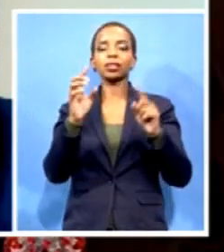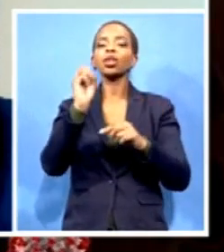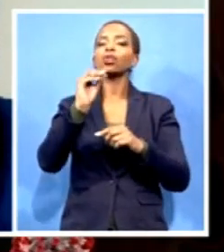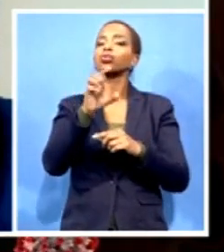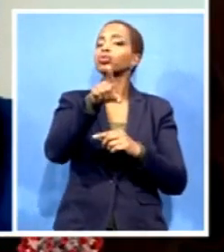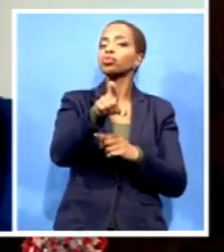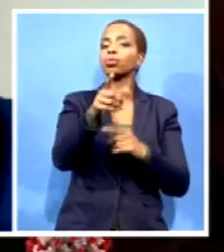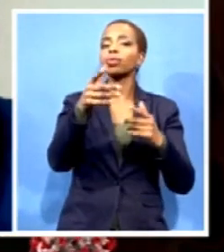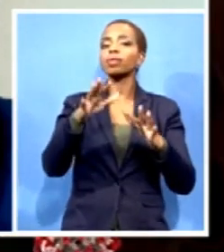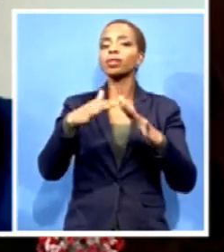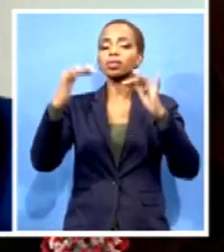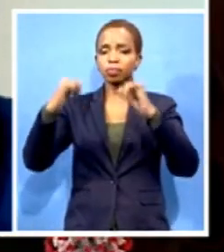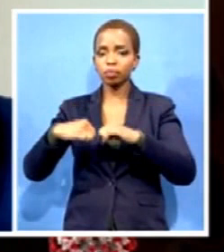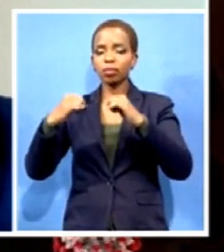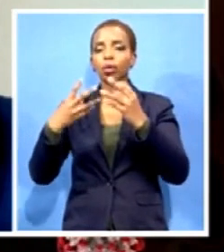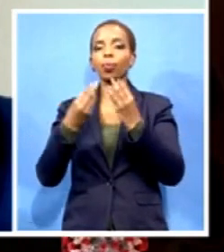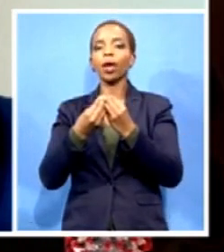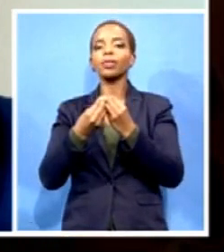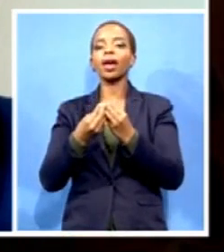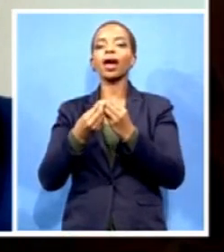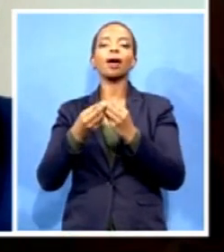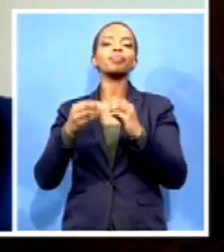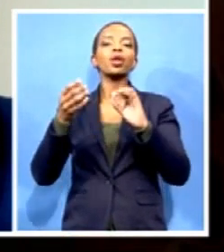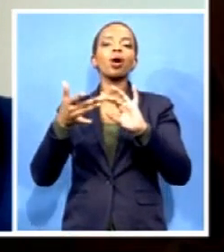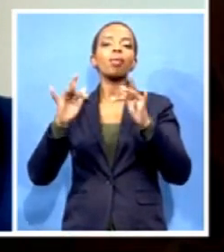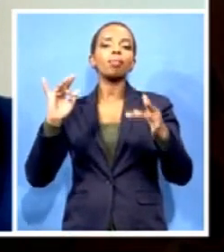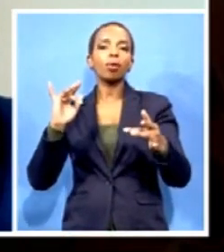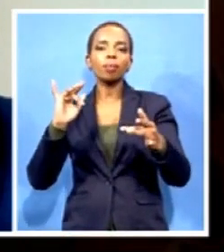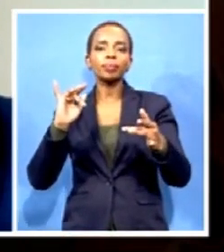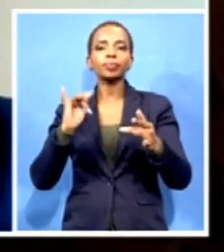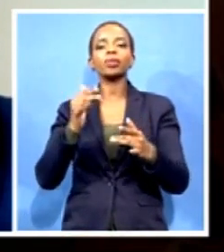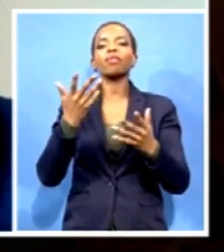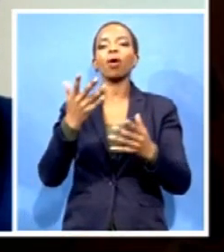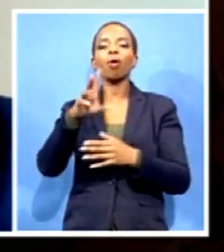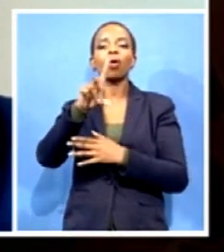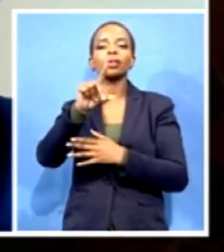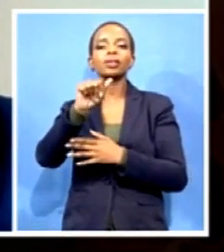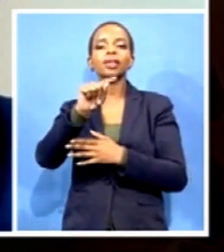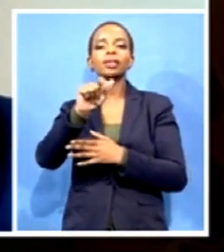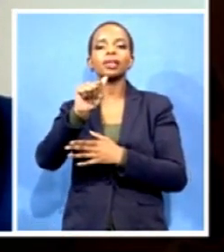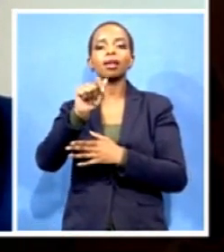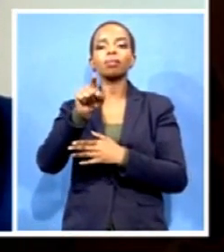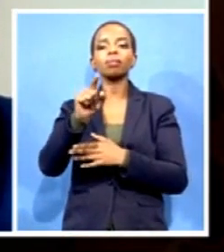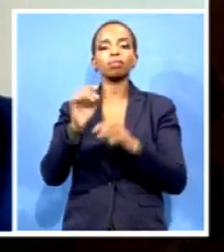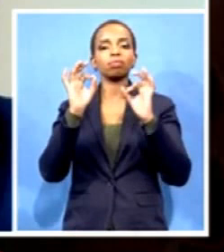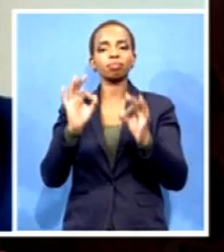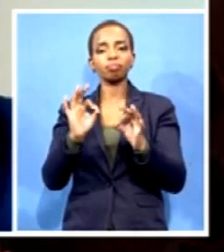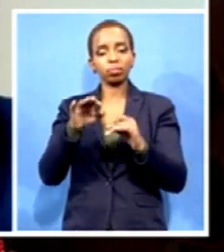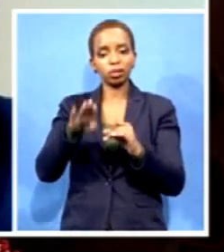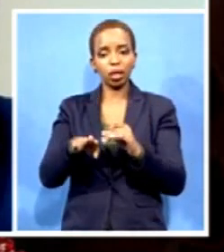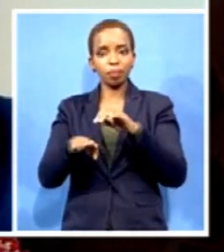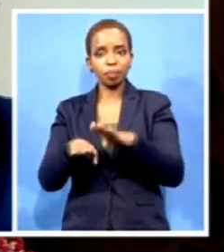operators around data and connectivity. I guess that's a good step in the right direction in order to get South Africa